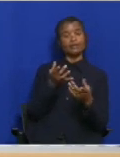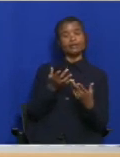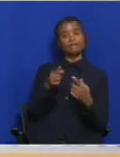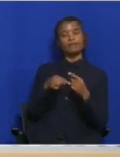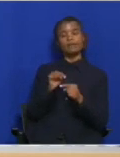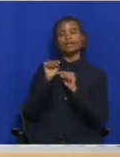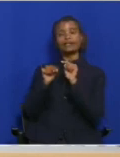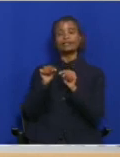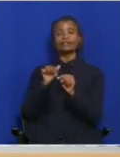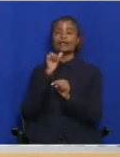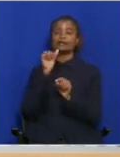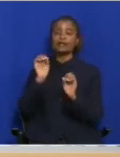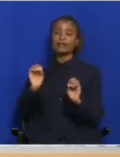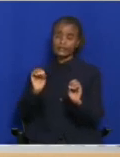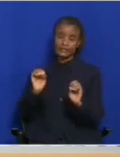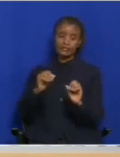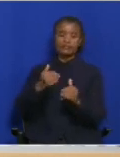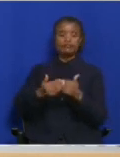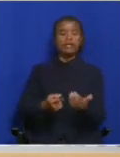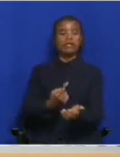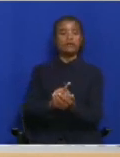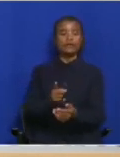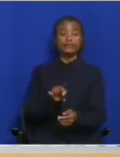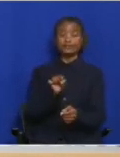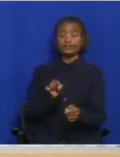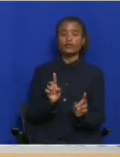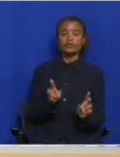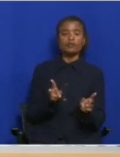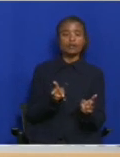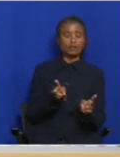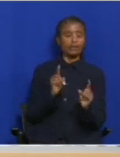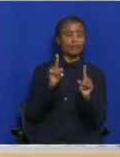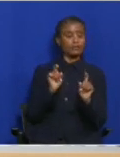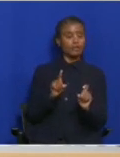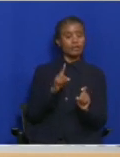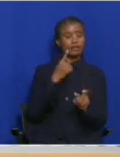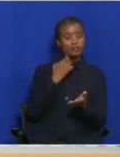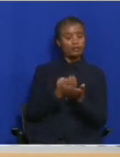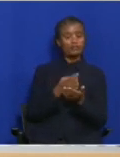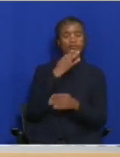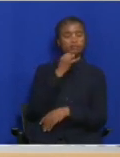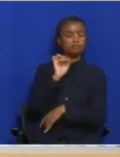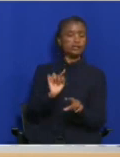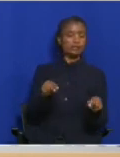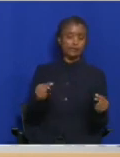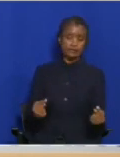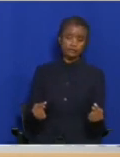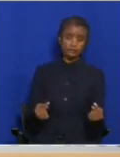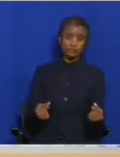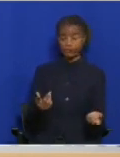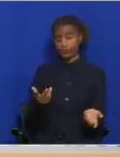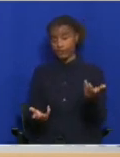allegations, to me that's the ordinary principles of evidence. That can't be objected to. Unless, of course, there's a question of Audi or